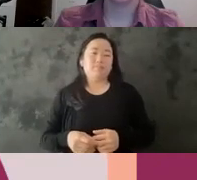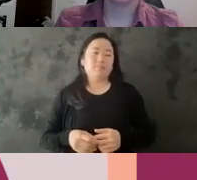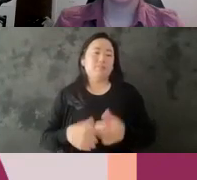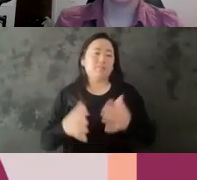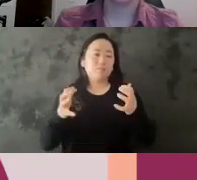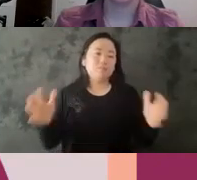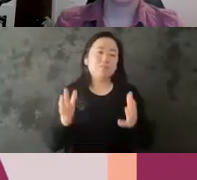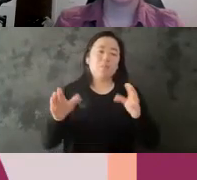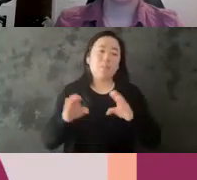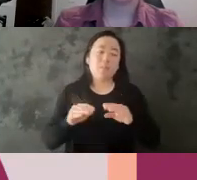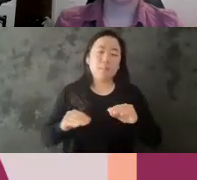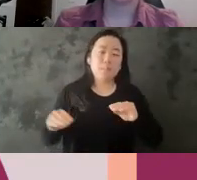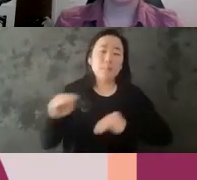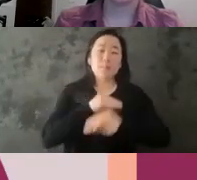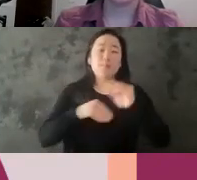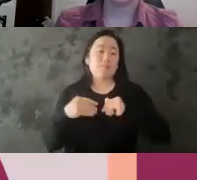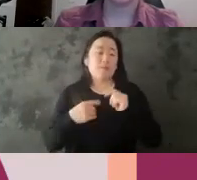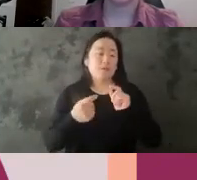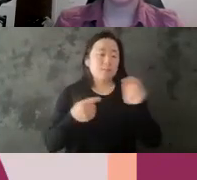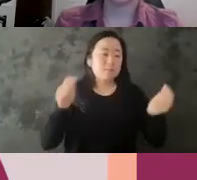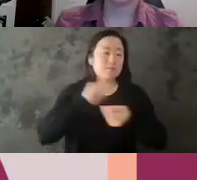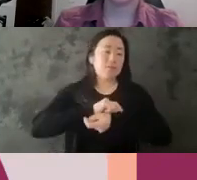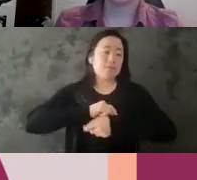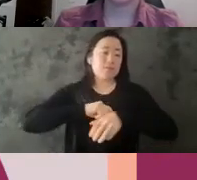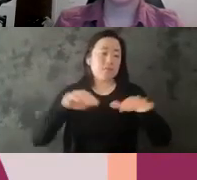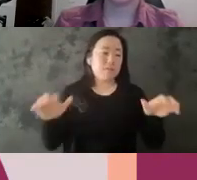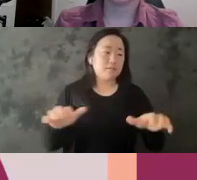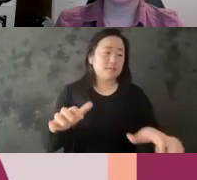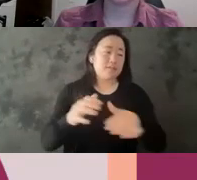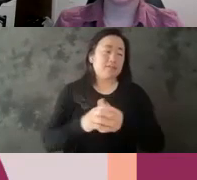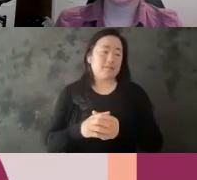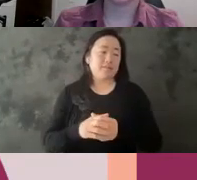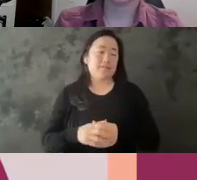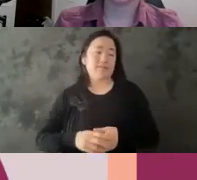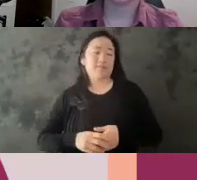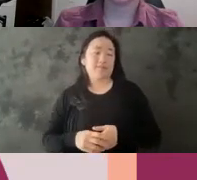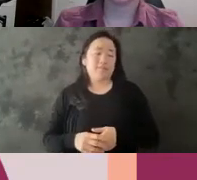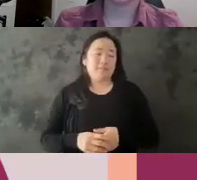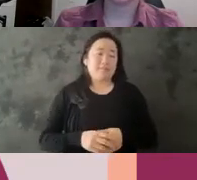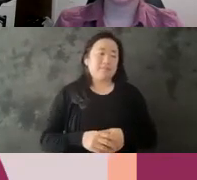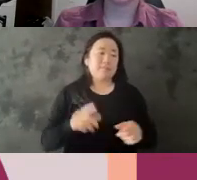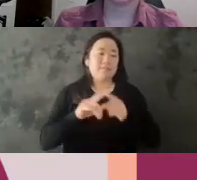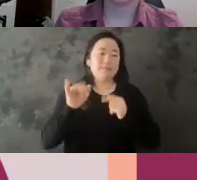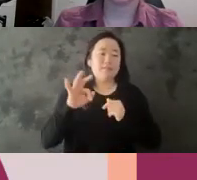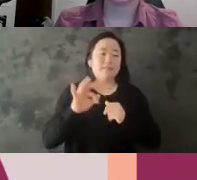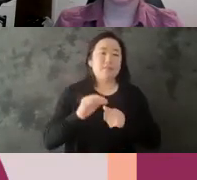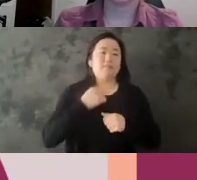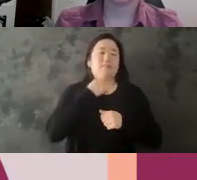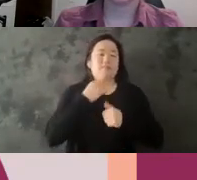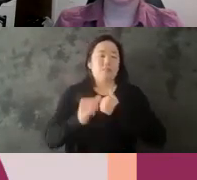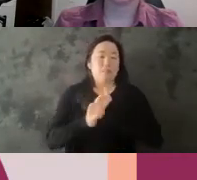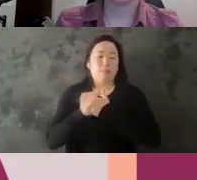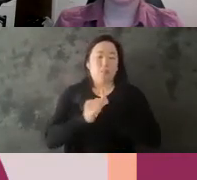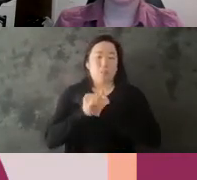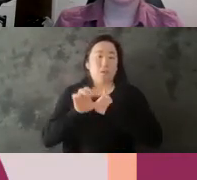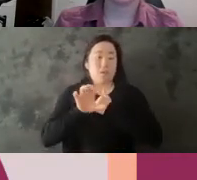promote change, promote some kind of activity. But again, if we're kind of stuck in that threat system, it can be difficult to